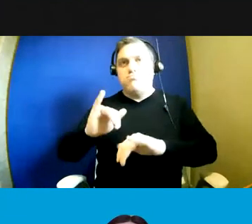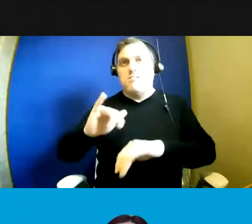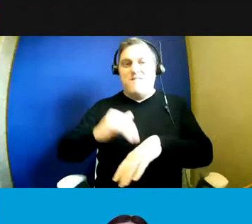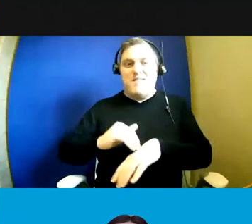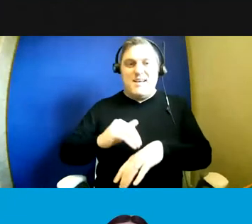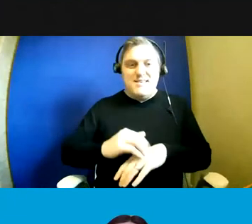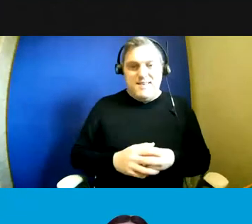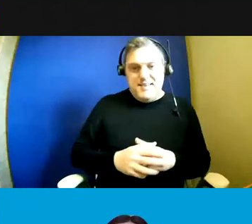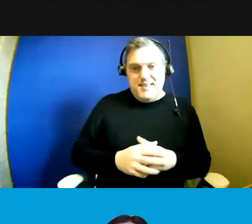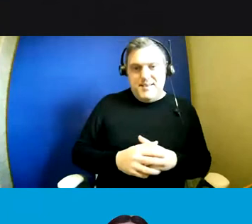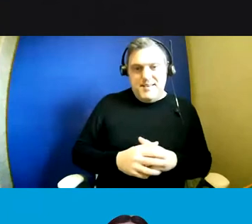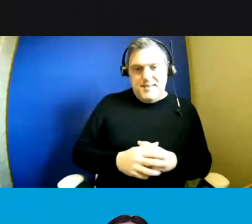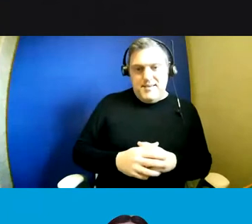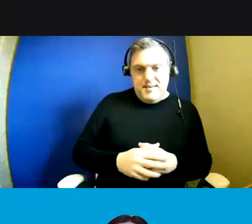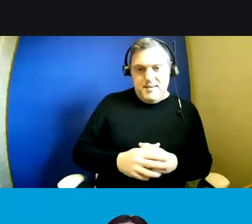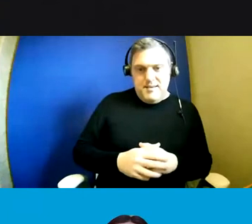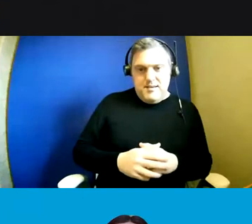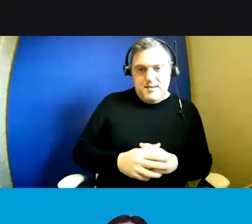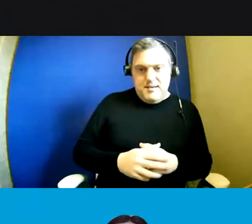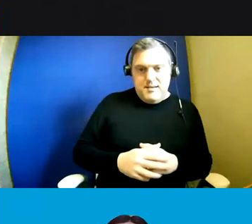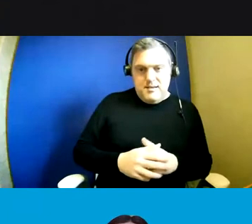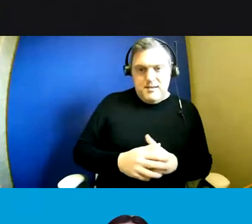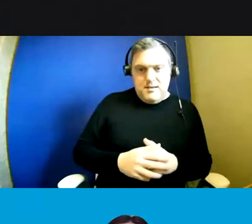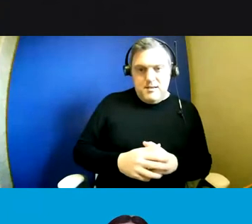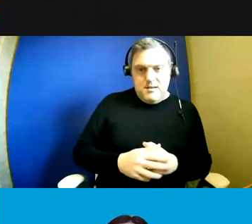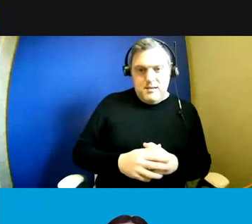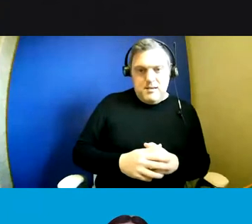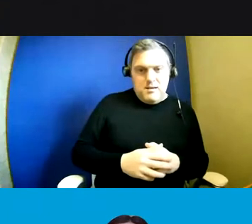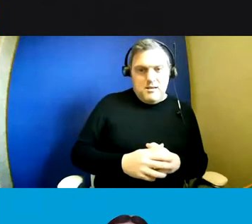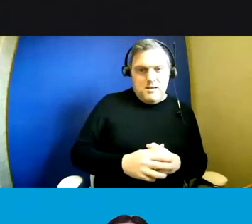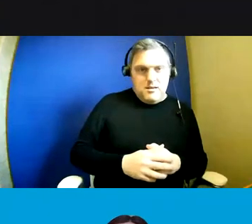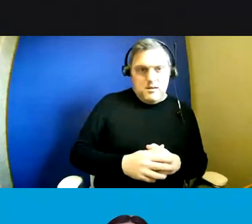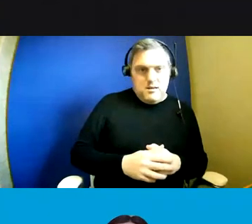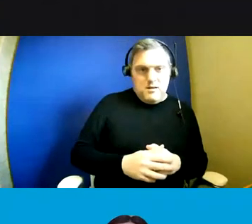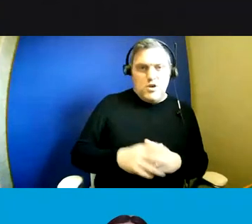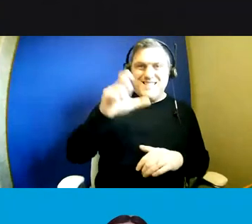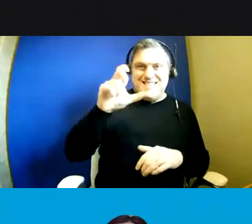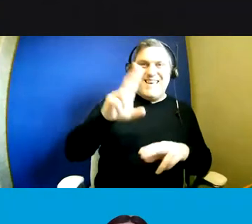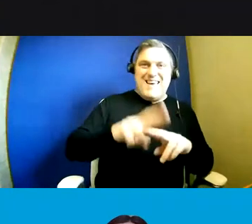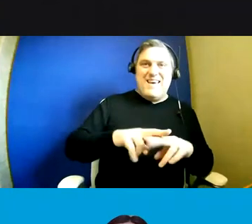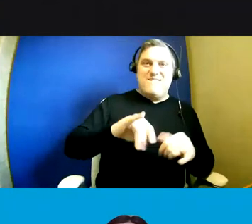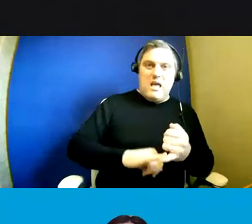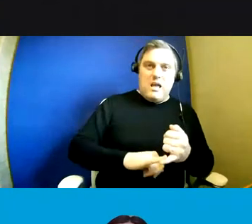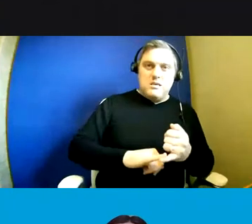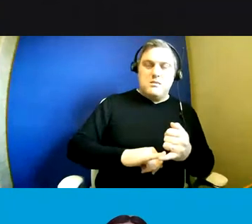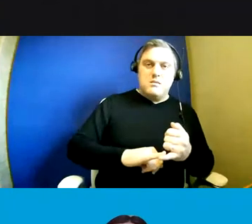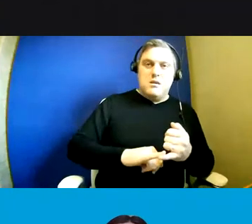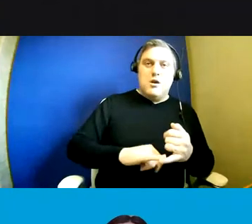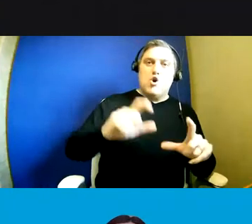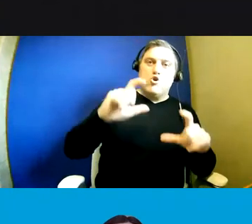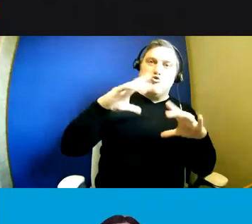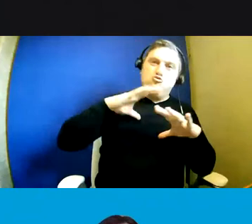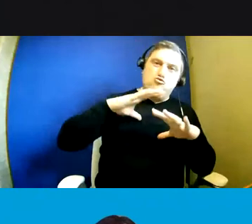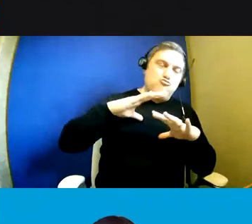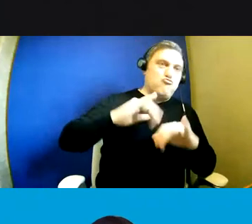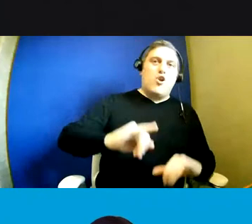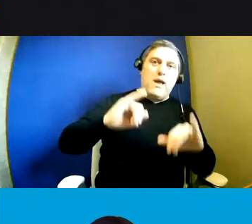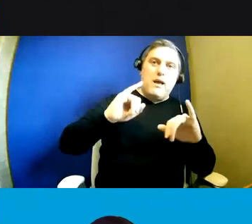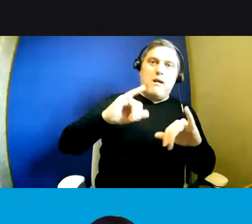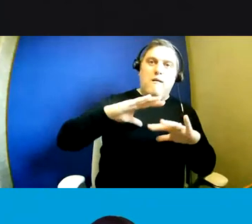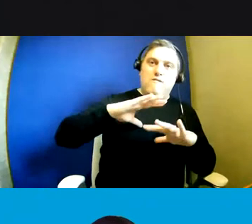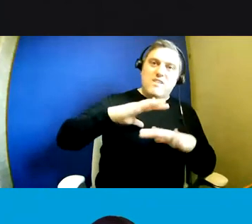and then hand over to Becky, who's actually seeing these patients. So CFS stands for chronic fatigue syndrome,